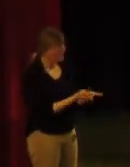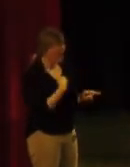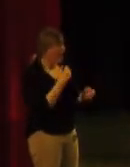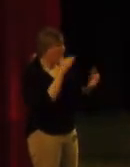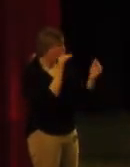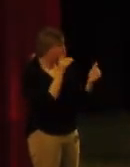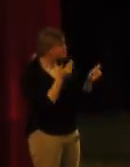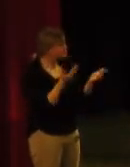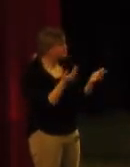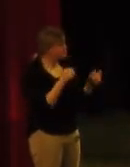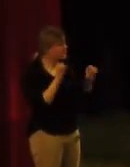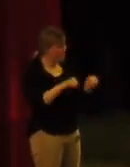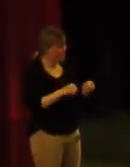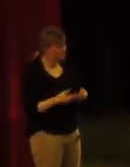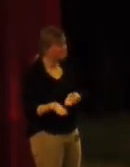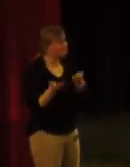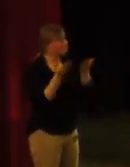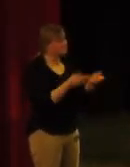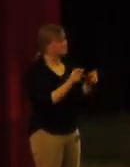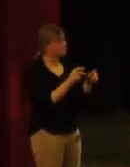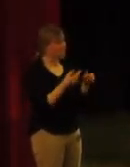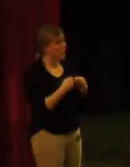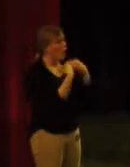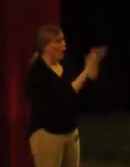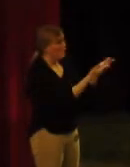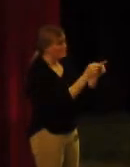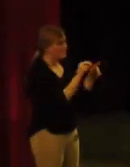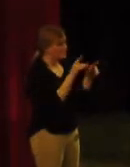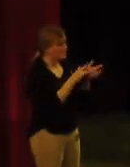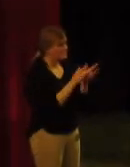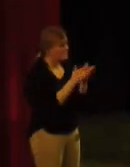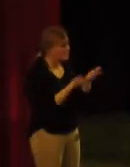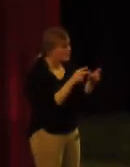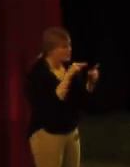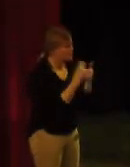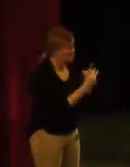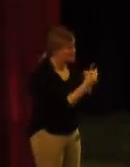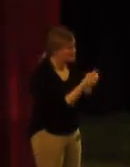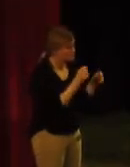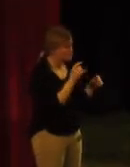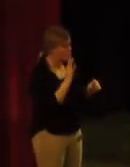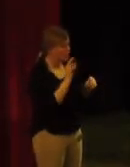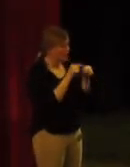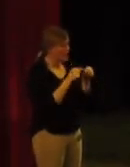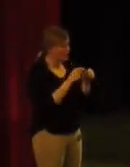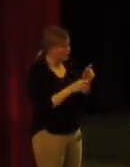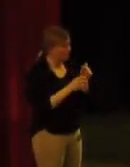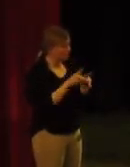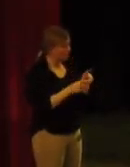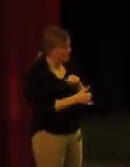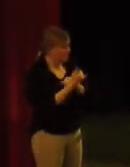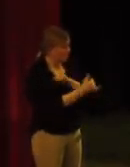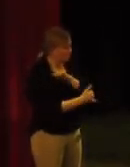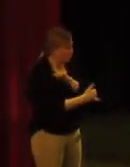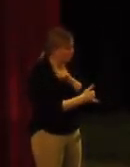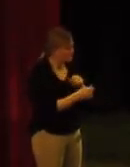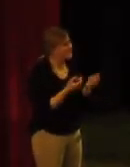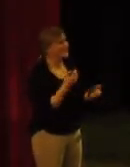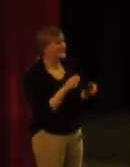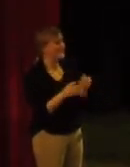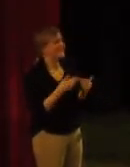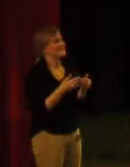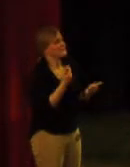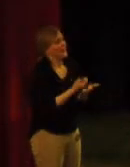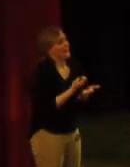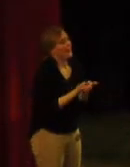to bring a biblical perspective to the table when talking about immigration. It's easy to get stuck in economics. It's easy to get stuck in